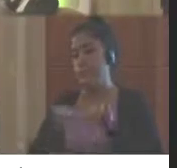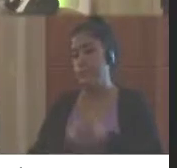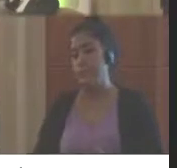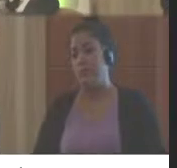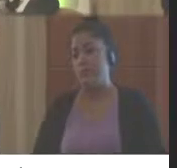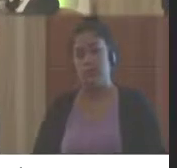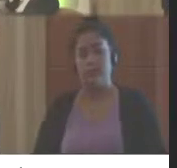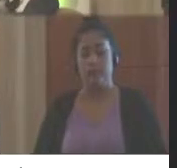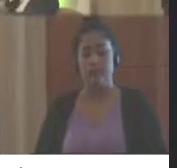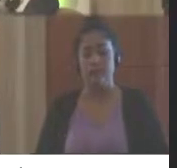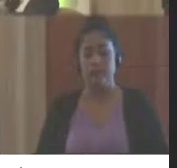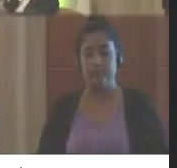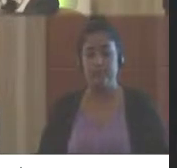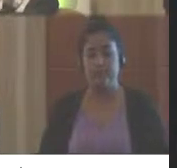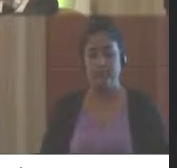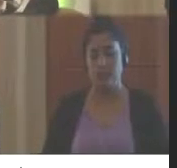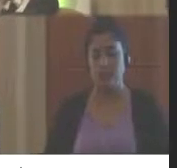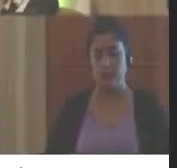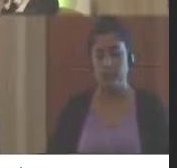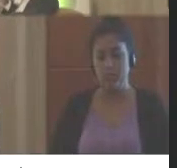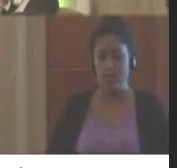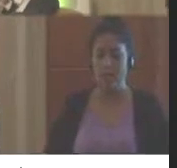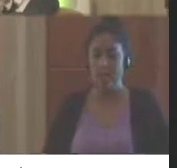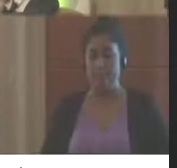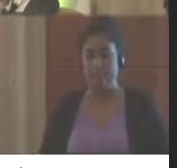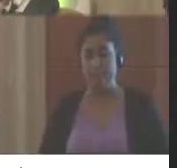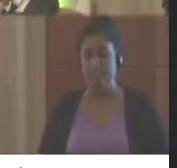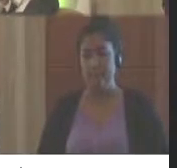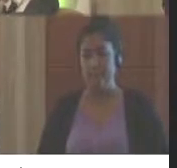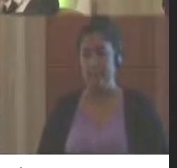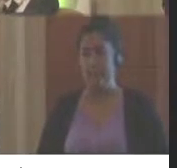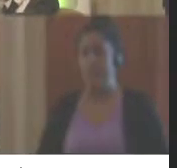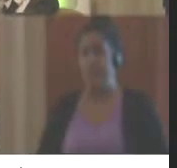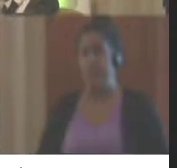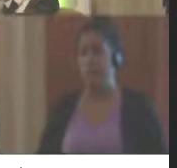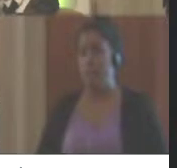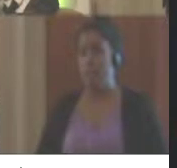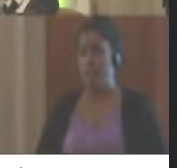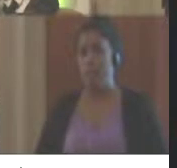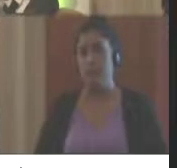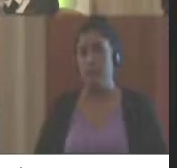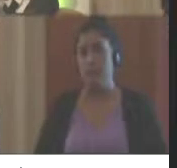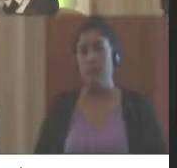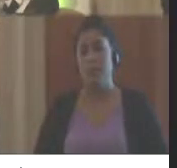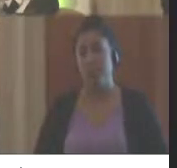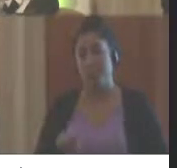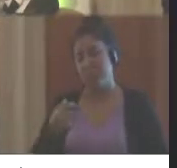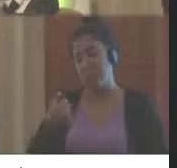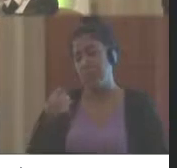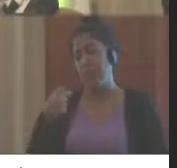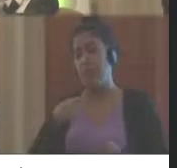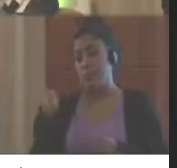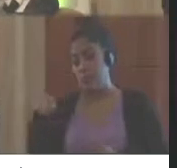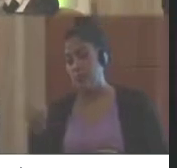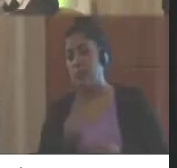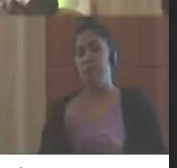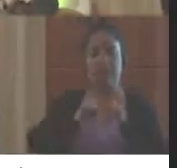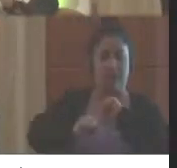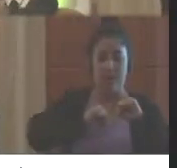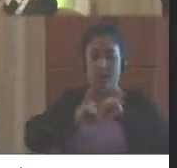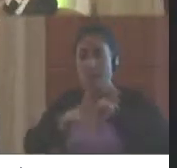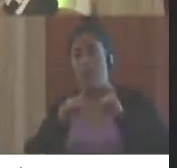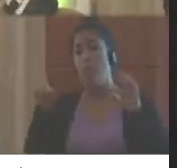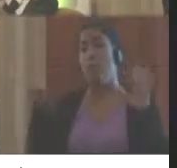Thank you, Minister. We will continue. We are working on this disaster reduction management policy, which we hope